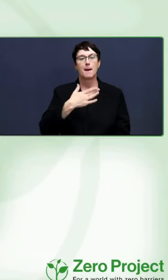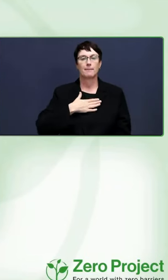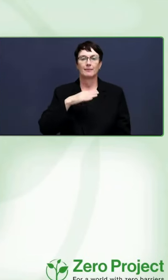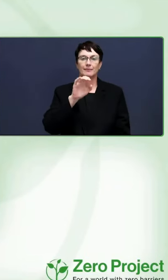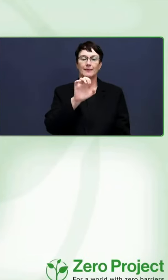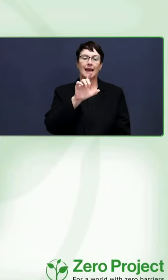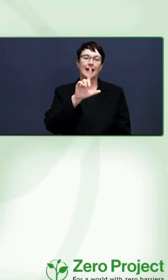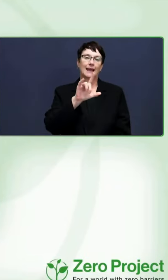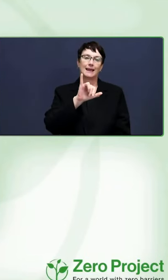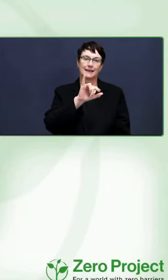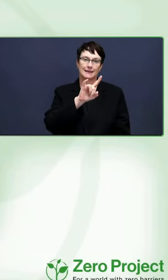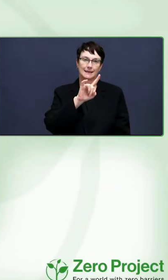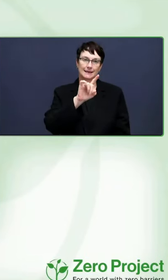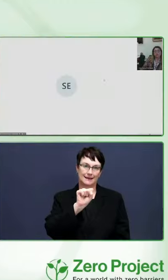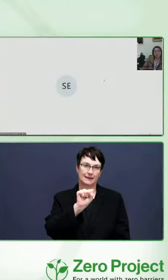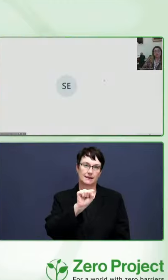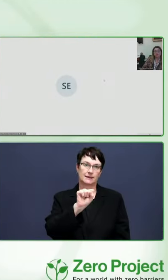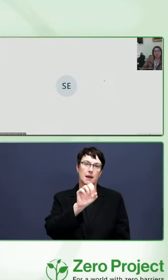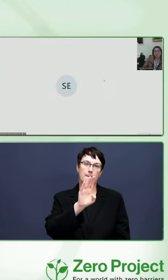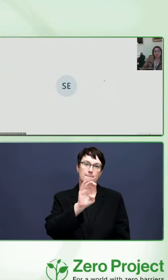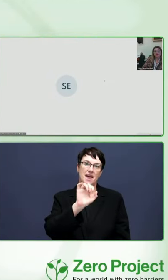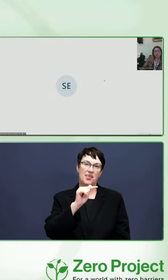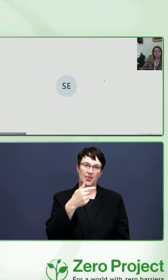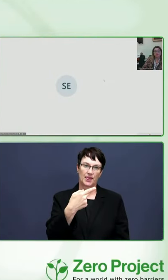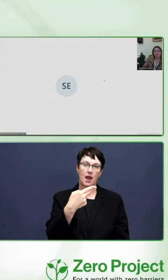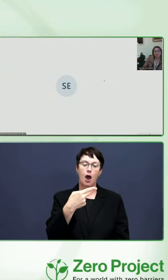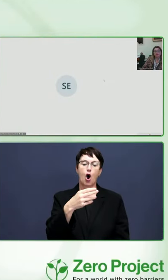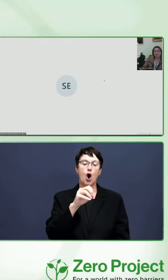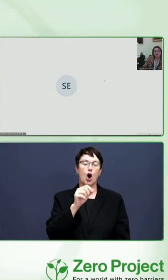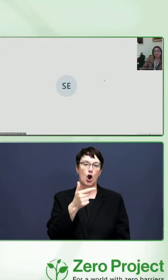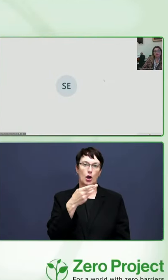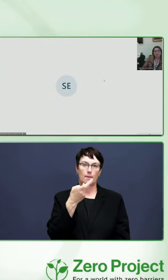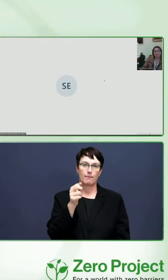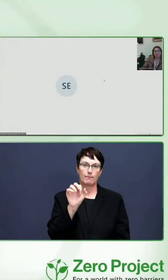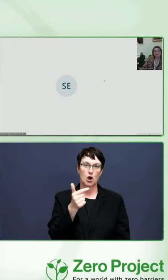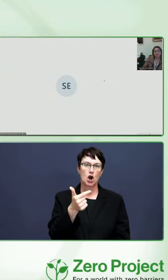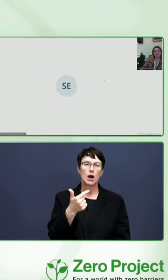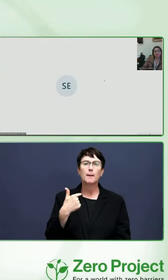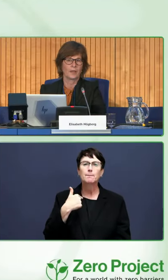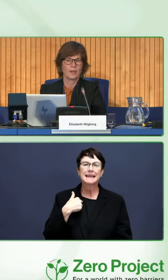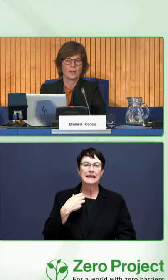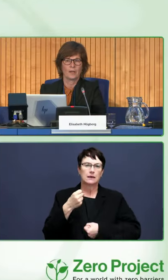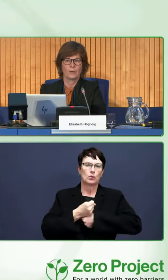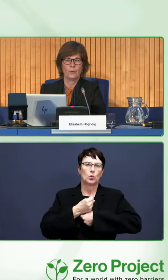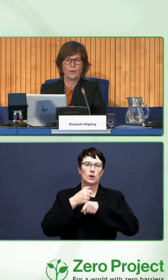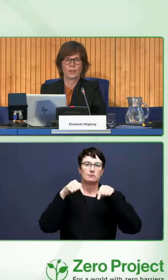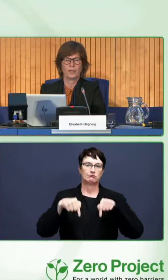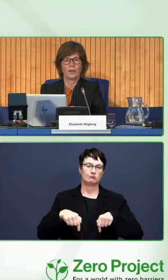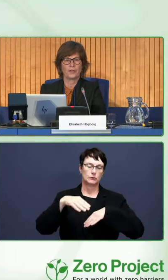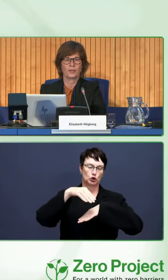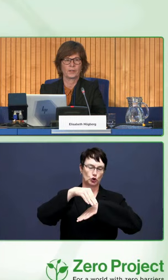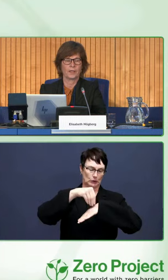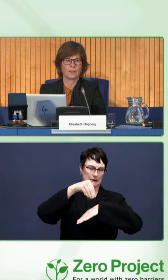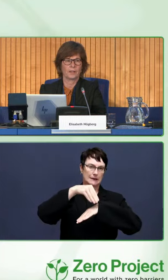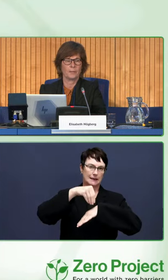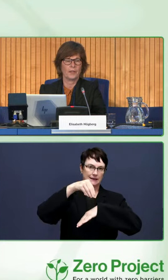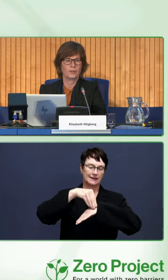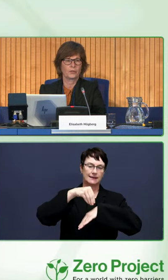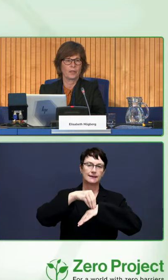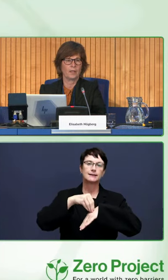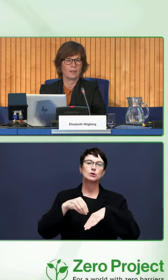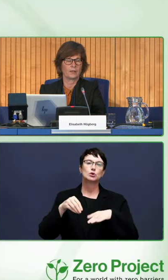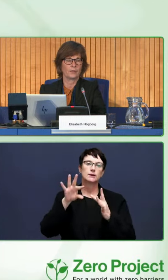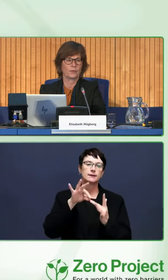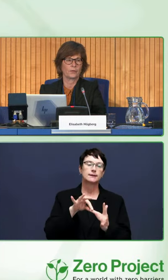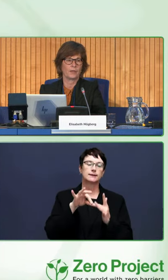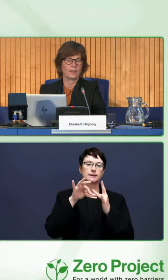and I'm a senior analyst at the Swedish Agency for Special Needs Education and Schools. We work in our agency under the